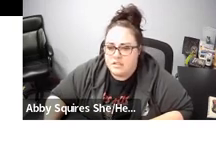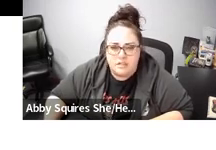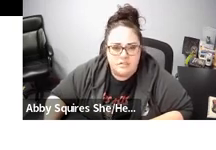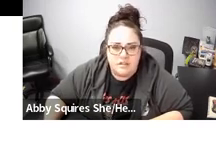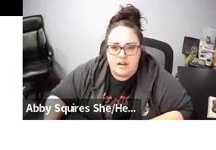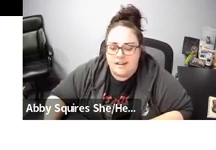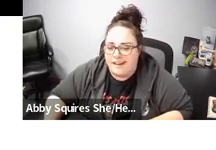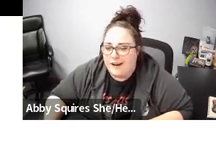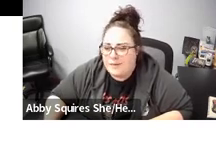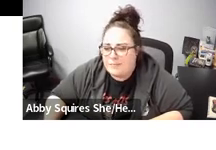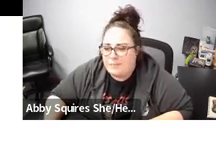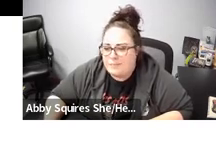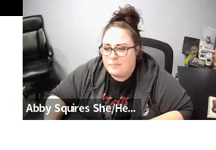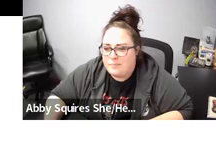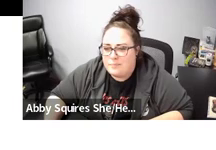let's see, sorry.